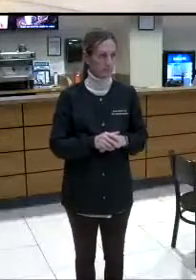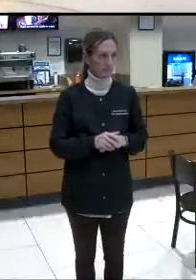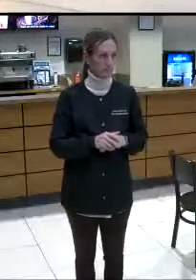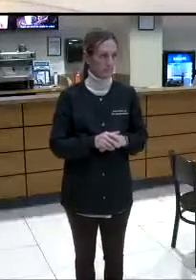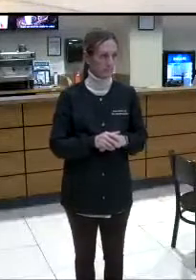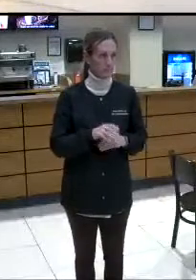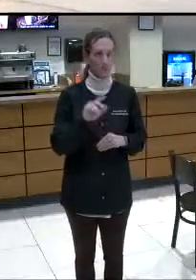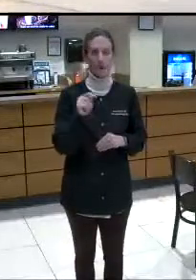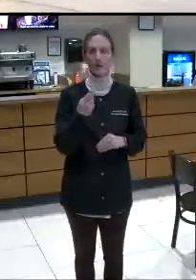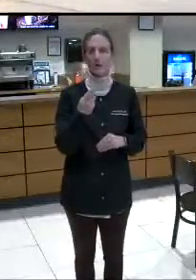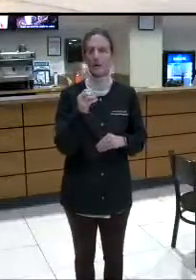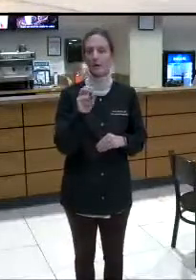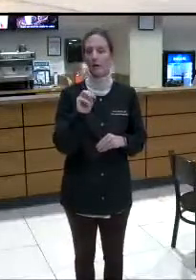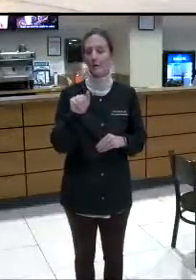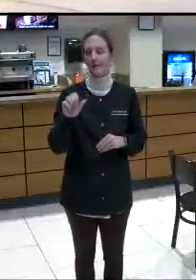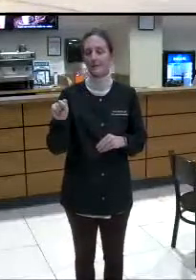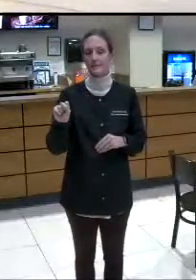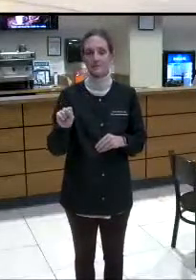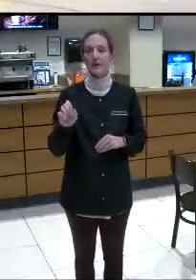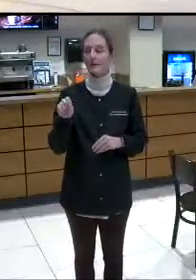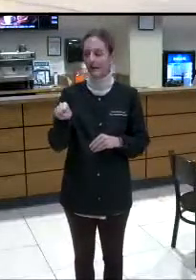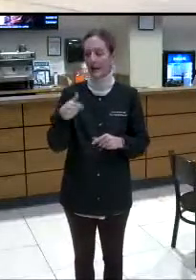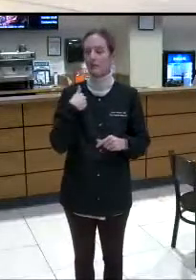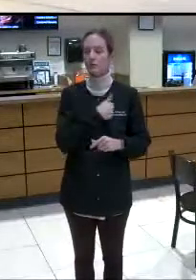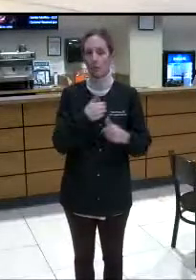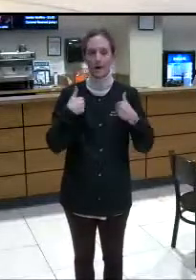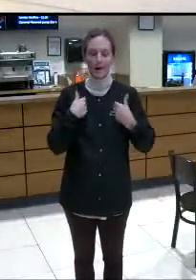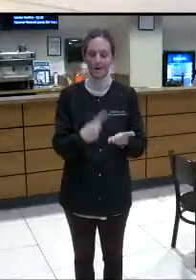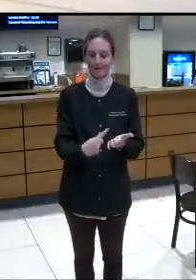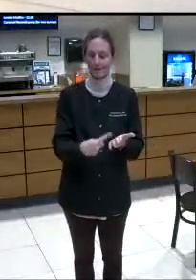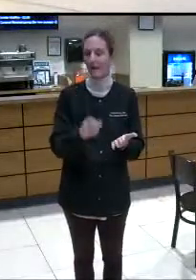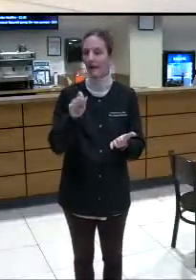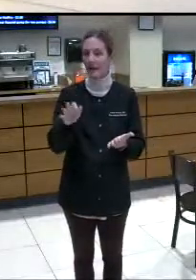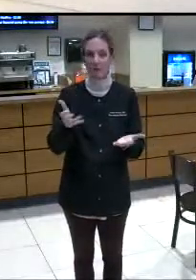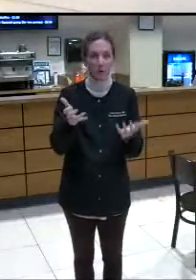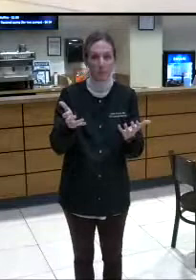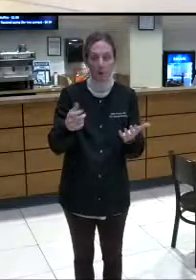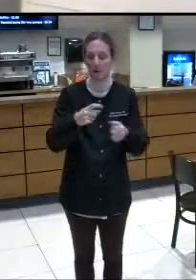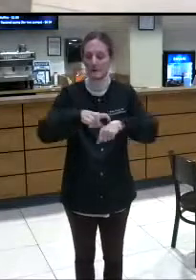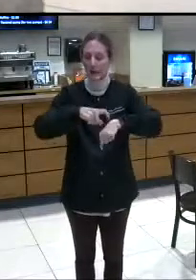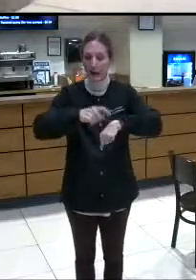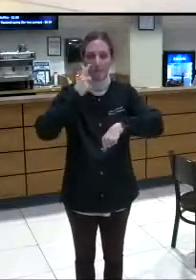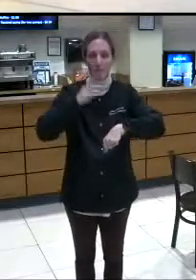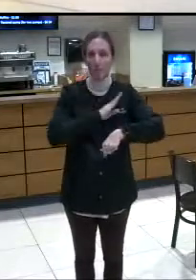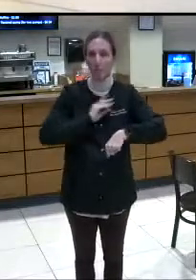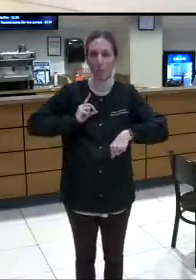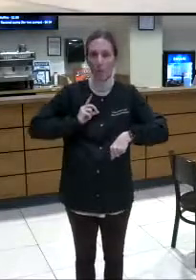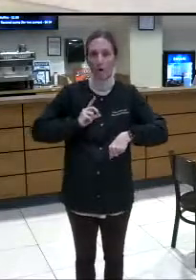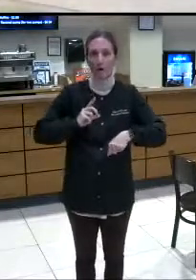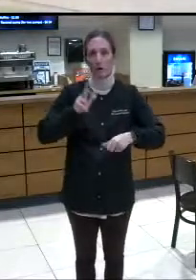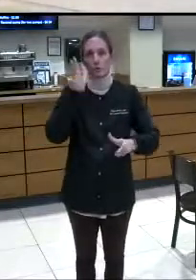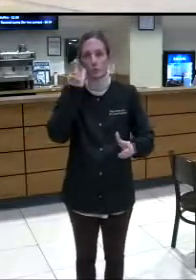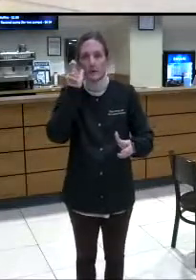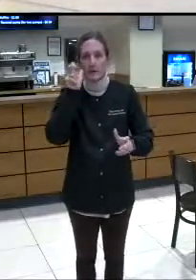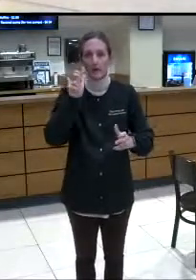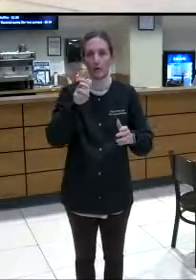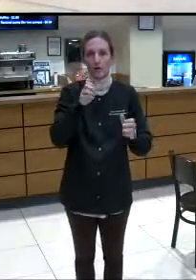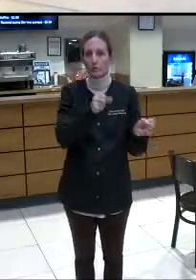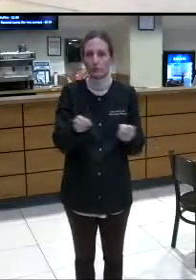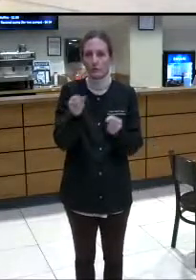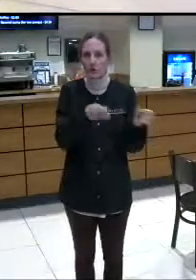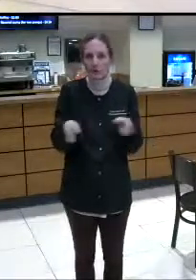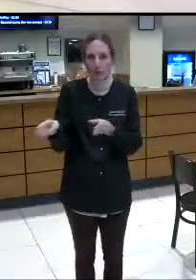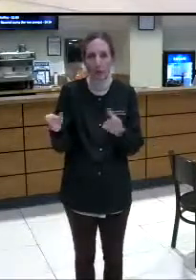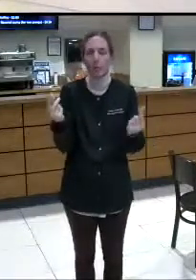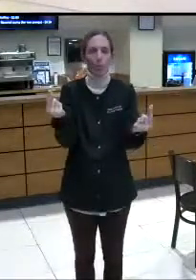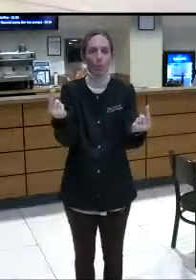had had some discussions earlier about really wanting to have time for the board to hear about the strategic plan, what we're